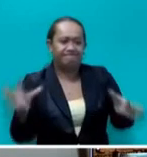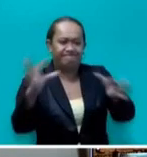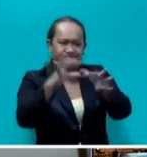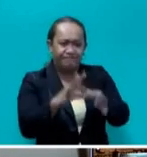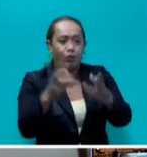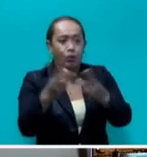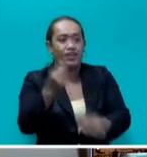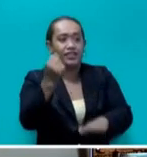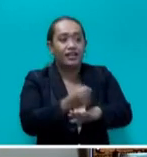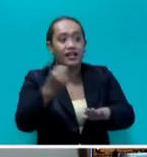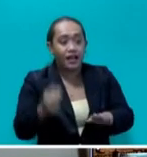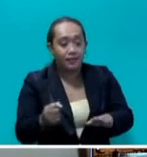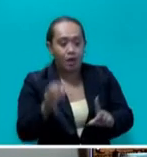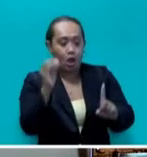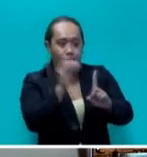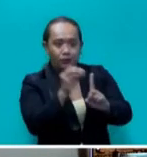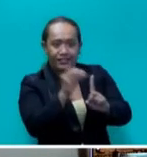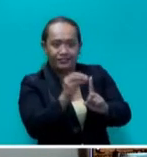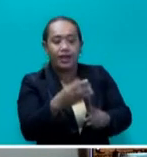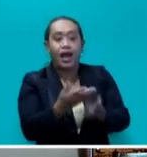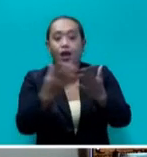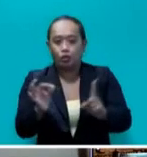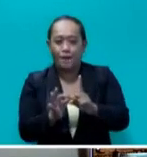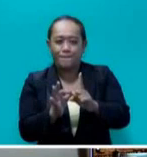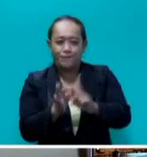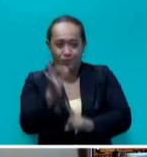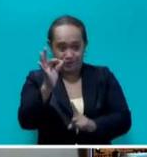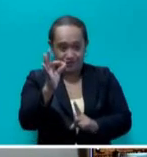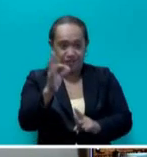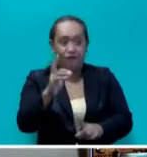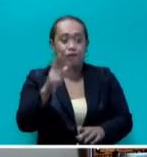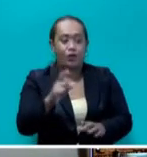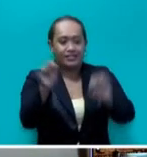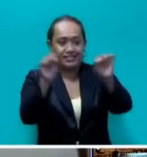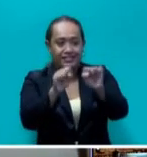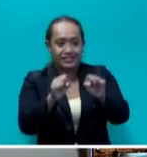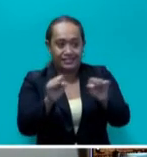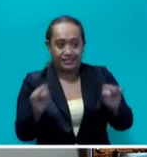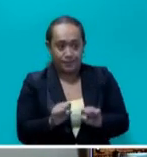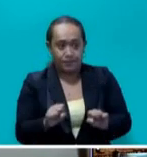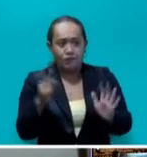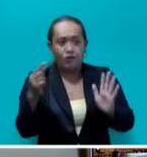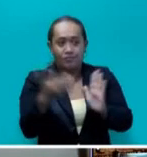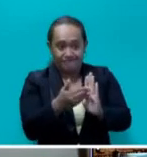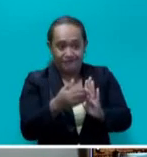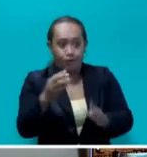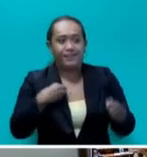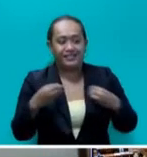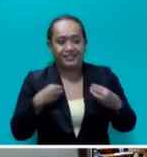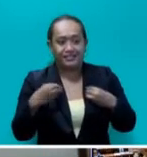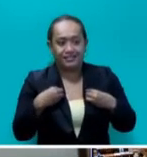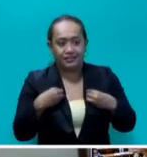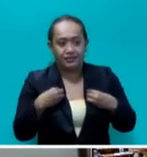government's objective of improving efficiency within the system, ensuring that there is ease of doing business.